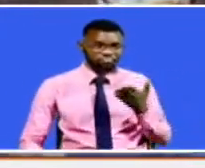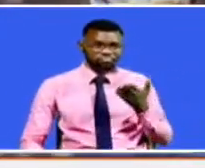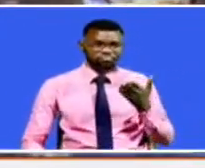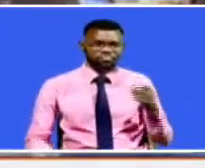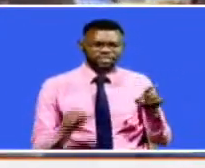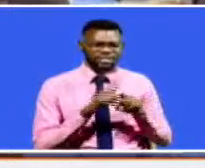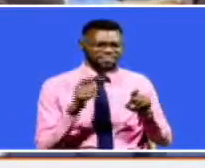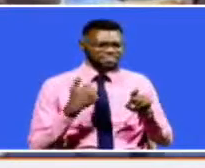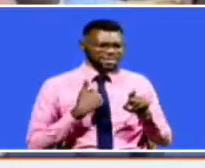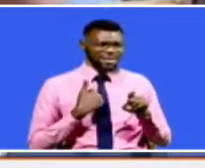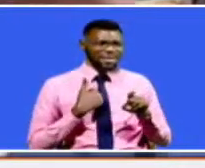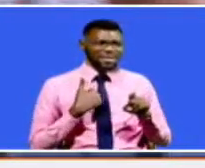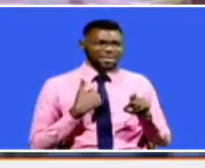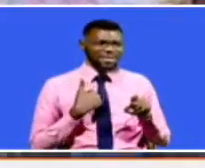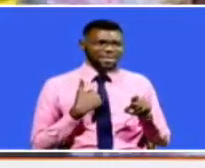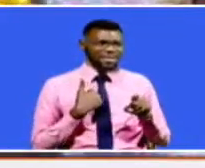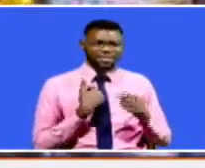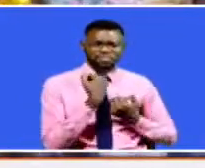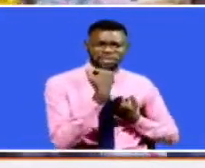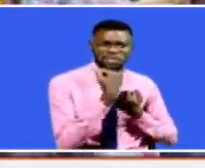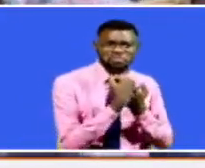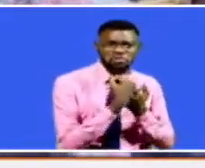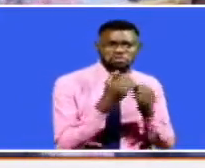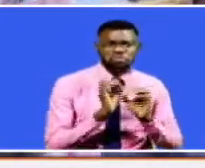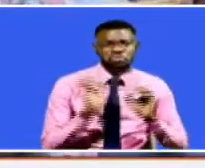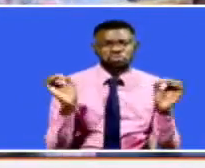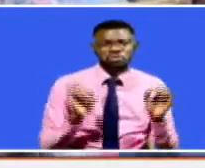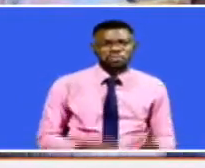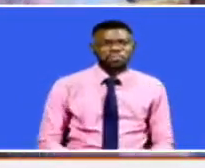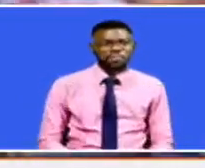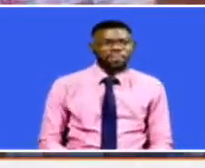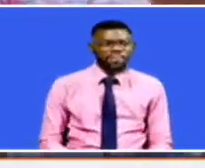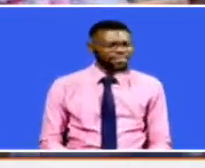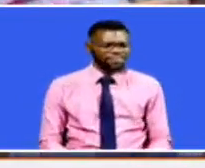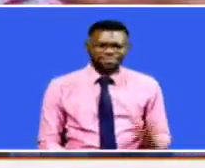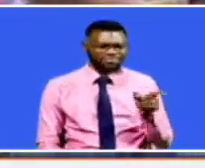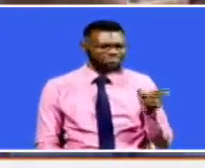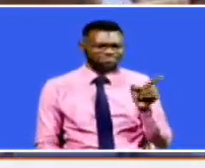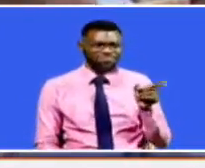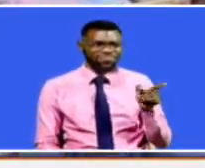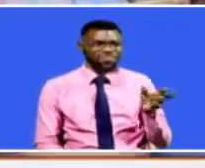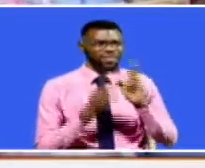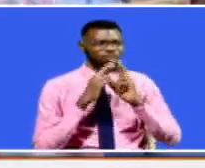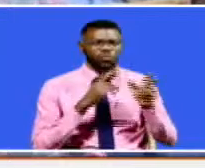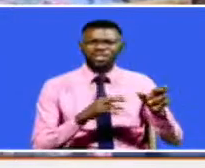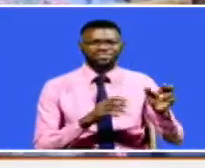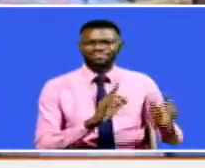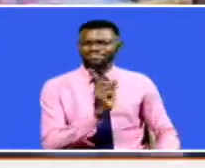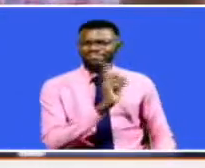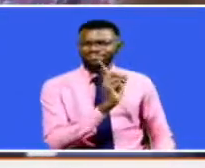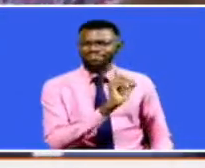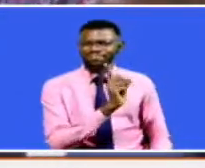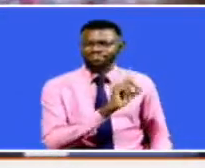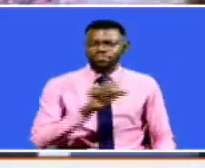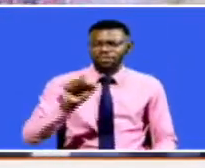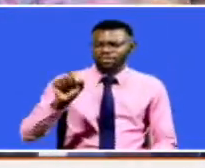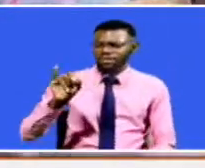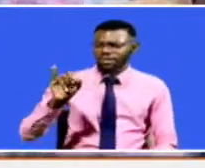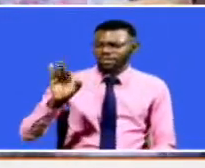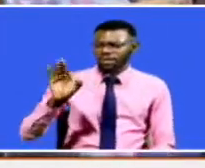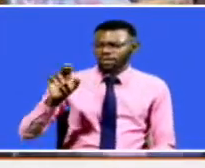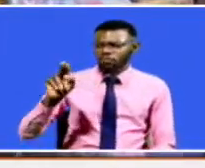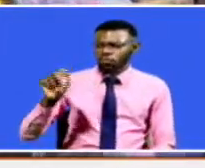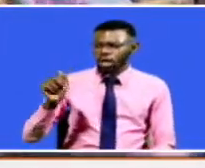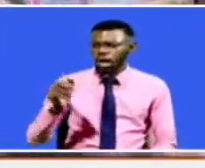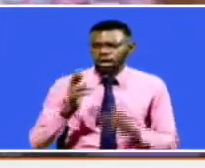mimi nikiwa mmoja hapo viongozi wenu nitasema hiyo report irudi au Sifuna angalia hiyo